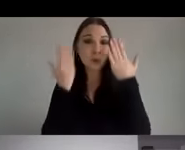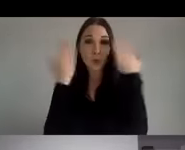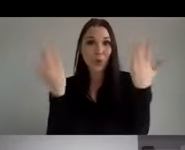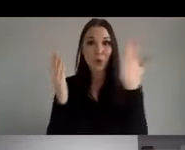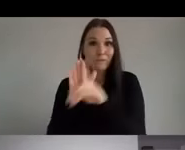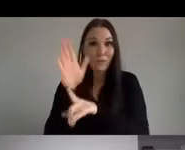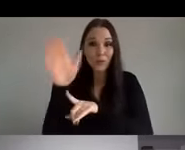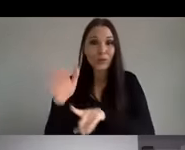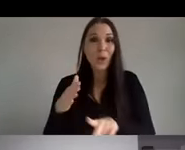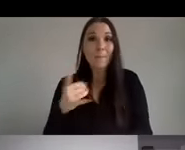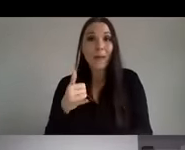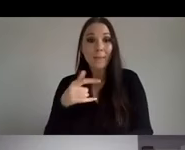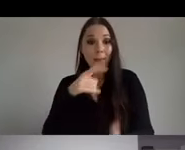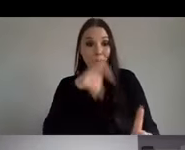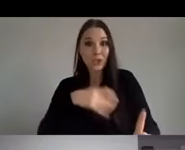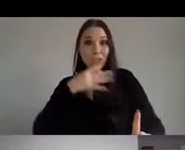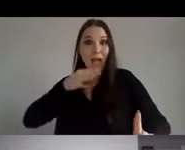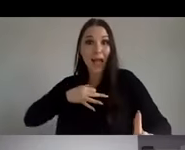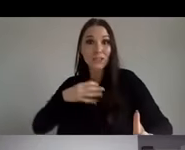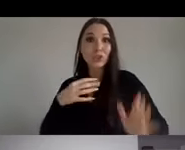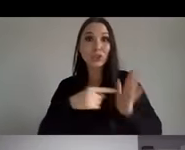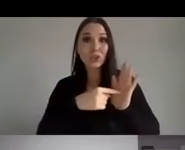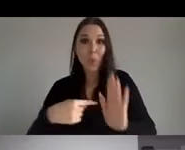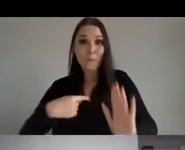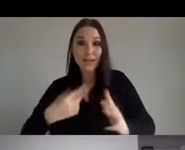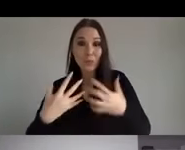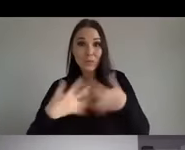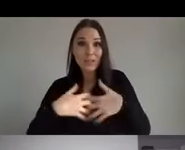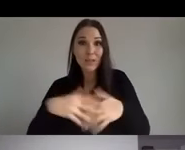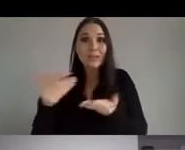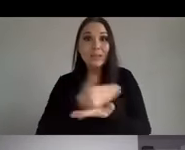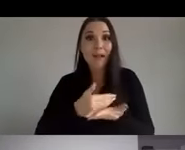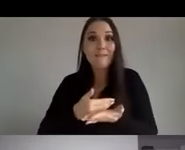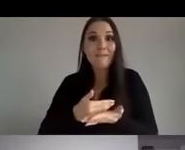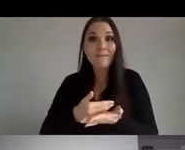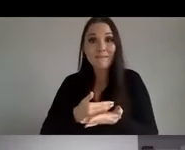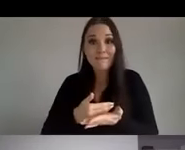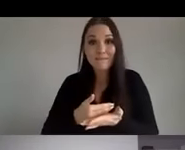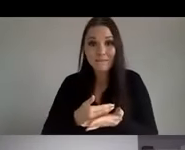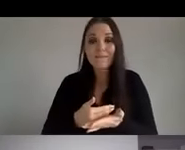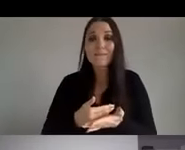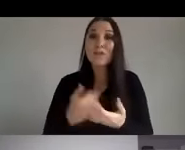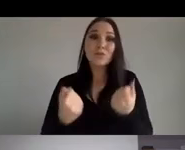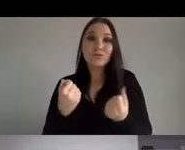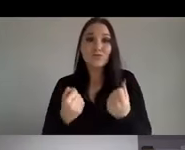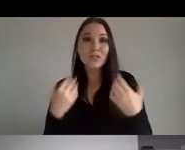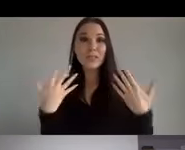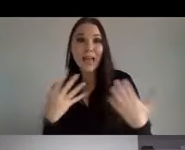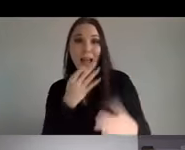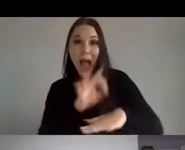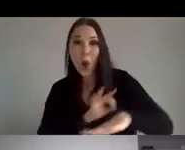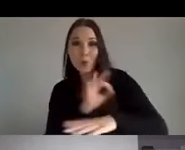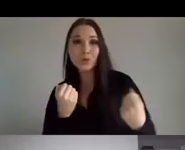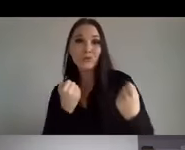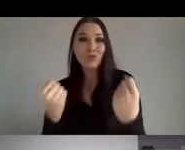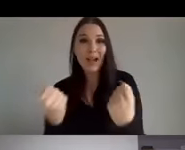says, okay, show me that your system is safe for 10⁻⁹ driving hours. And then you say, okay, that's